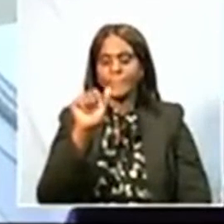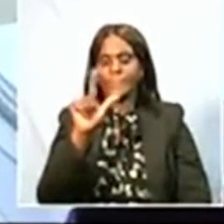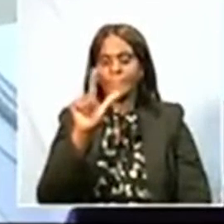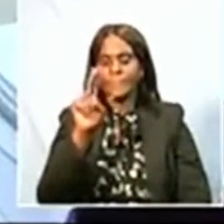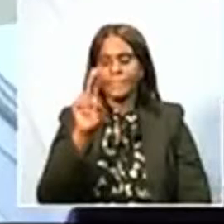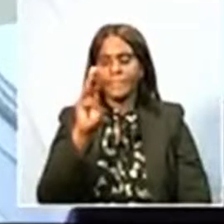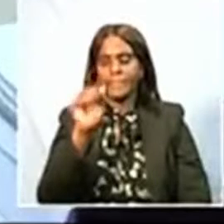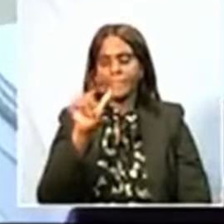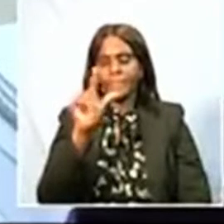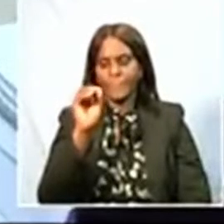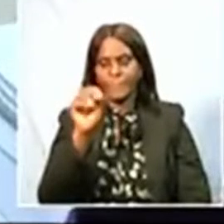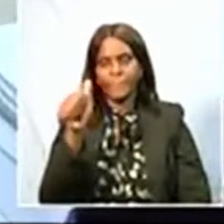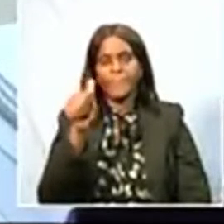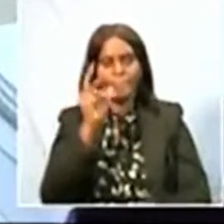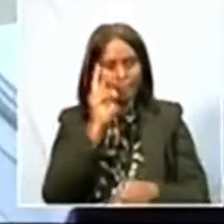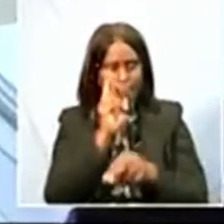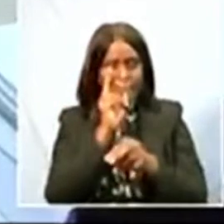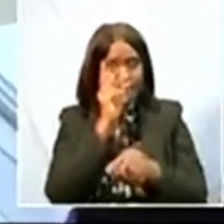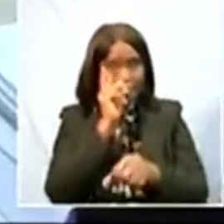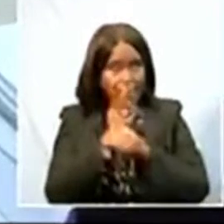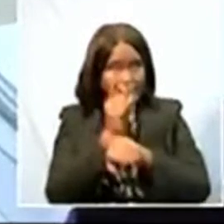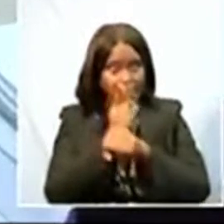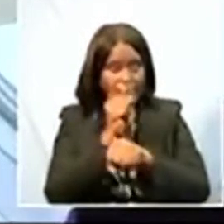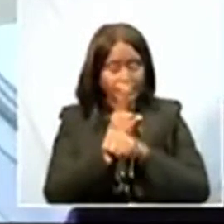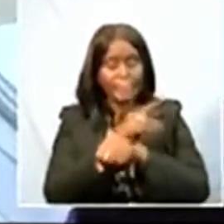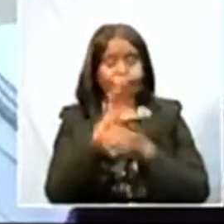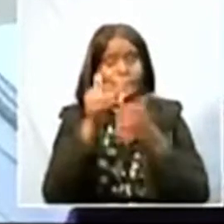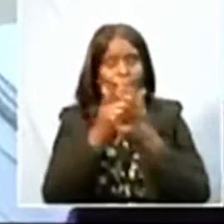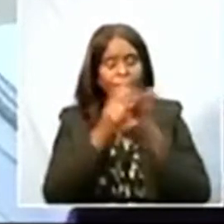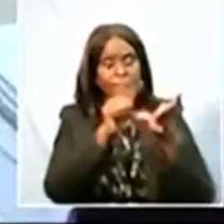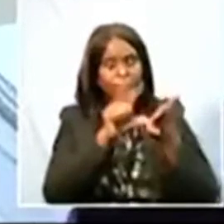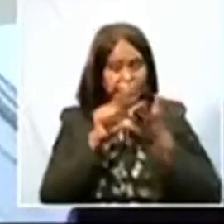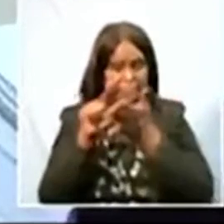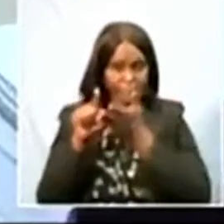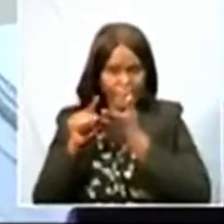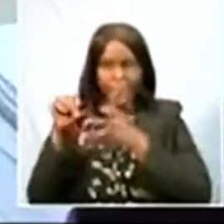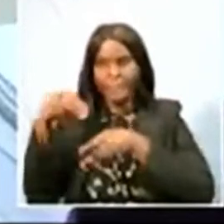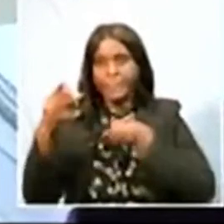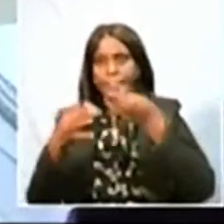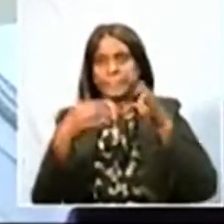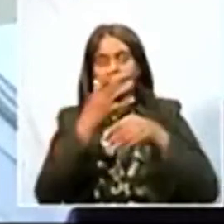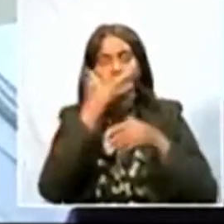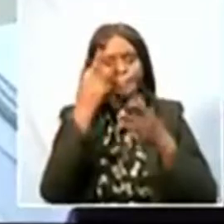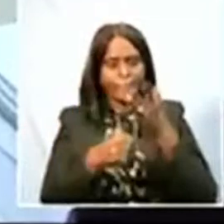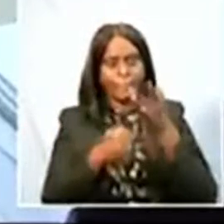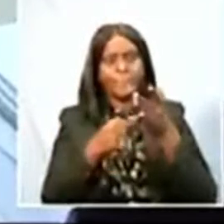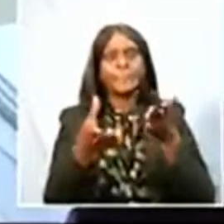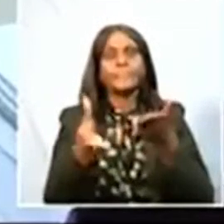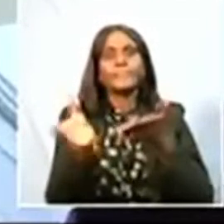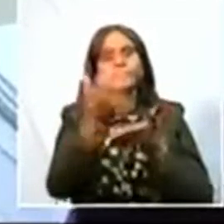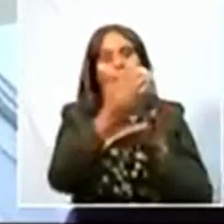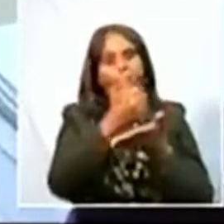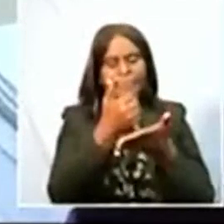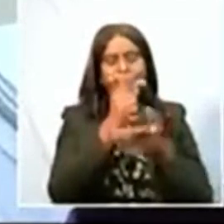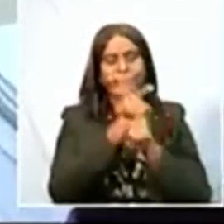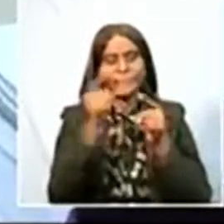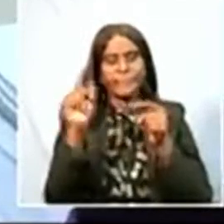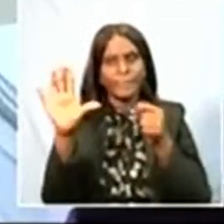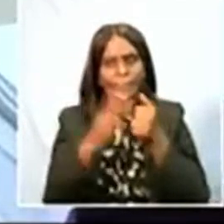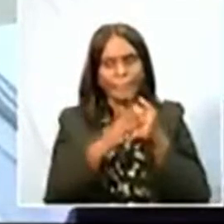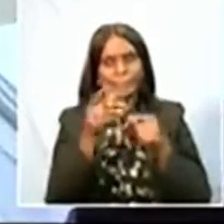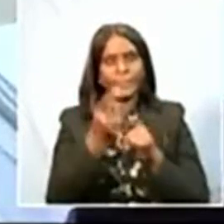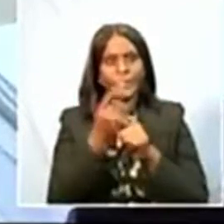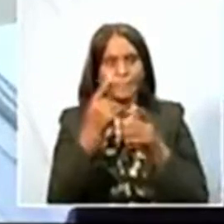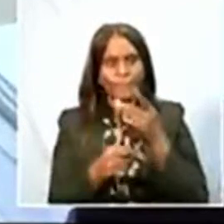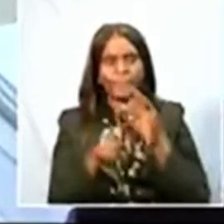has emphasized all loans that were given should be recovered. He just returned